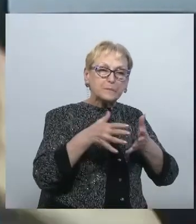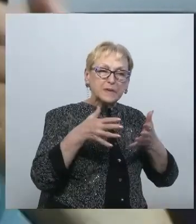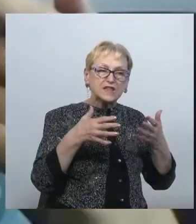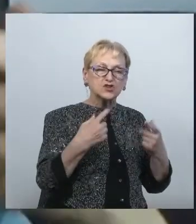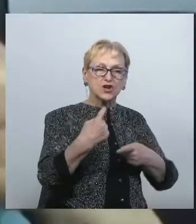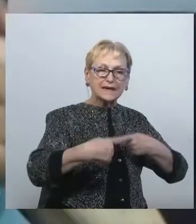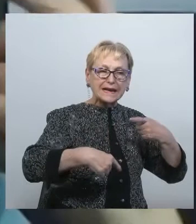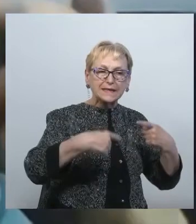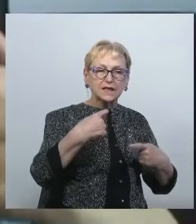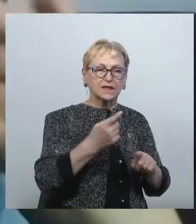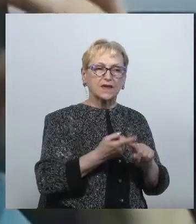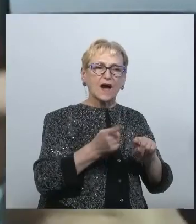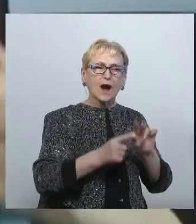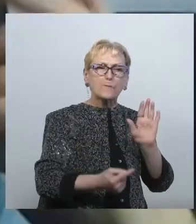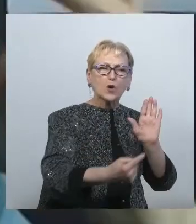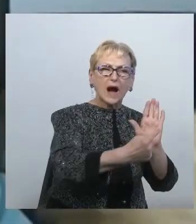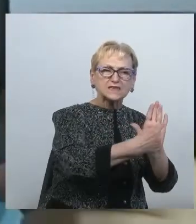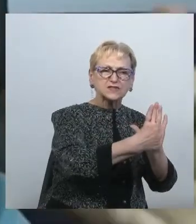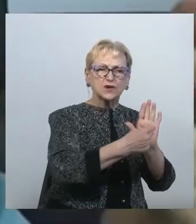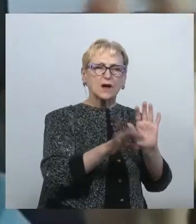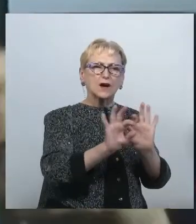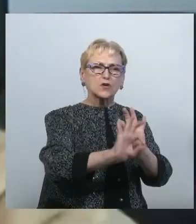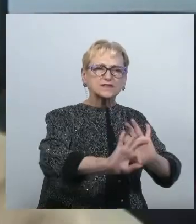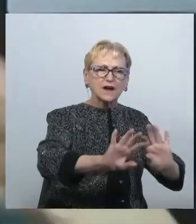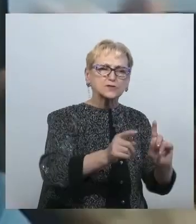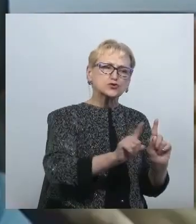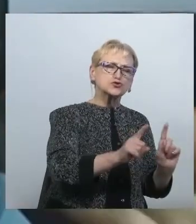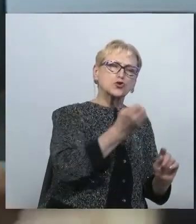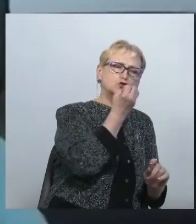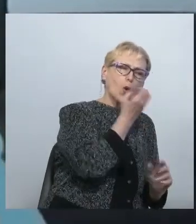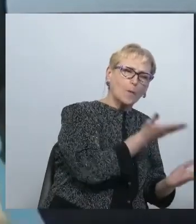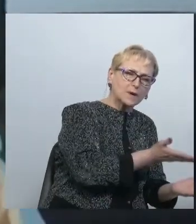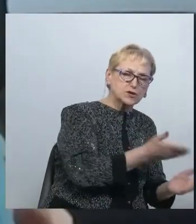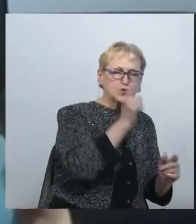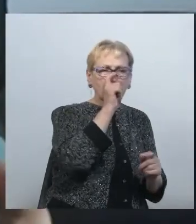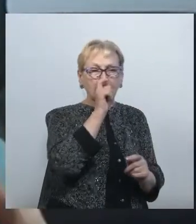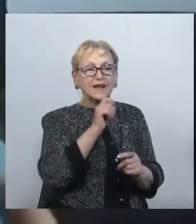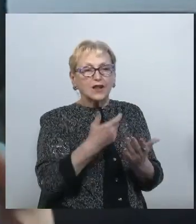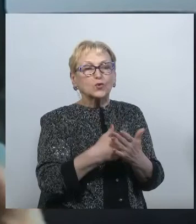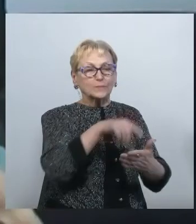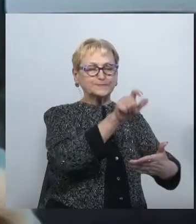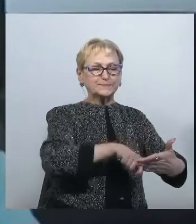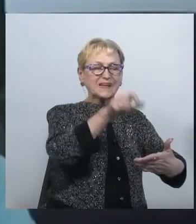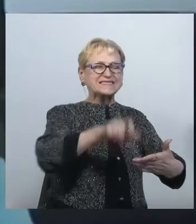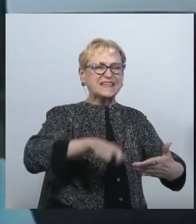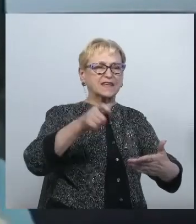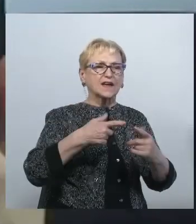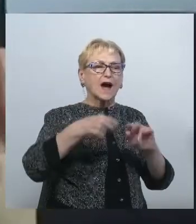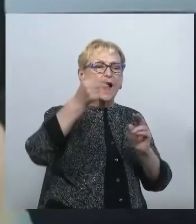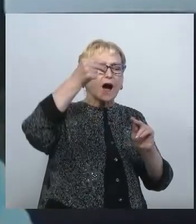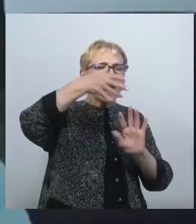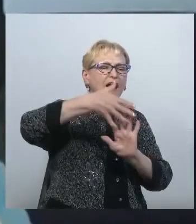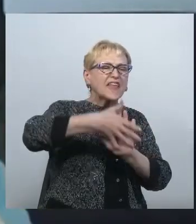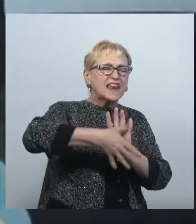but there is more of the criticism that shows what's good or bad. I mean, some